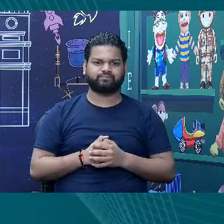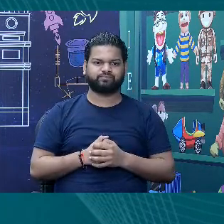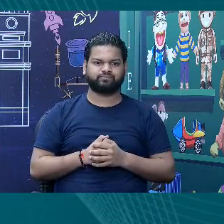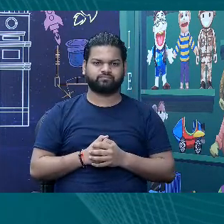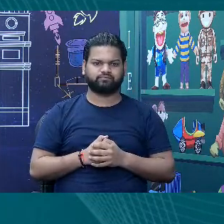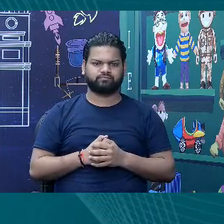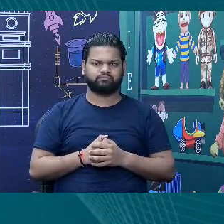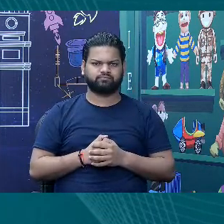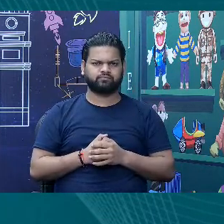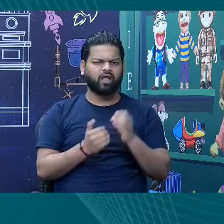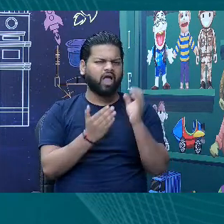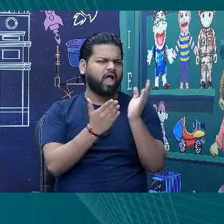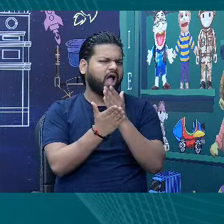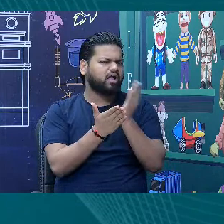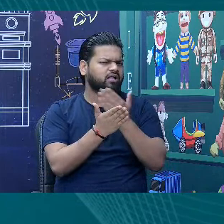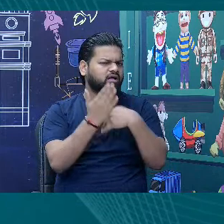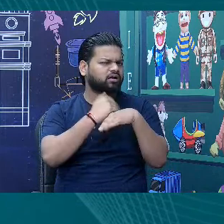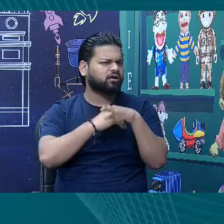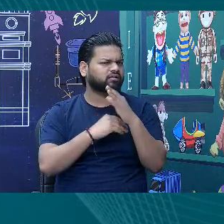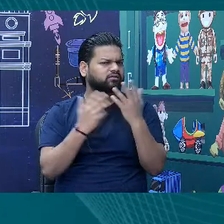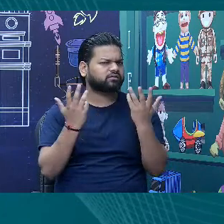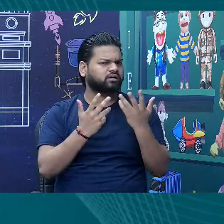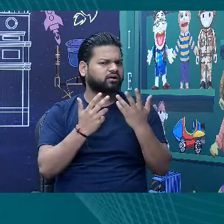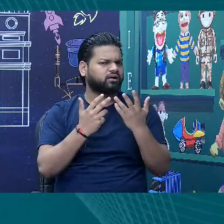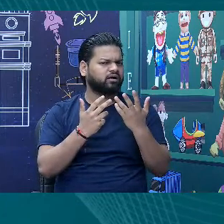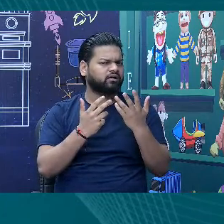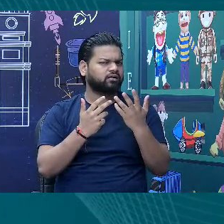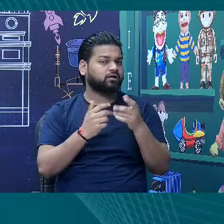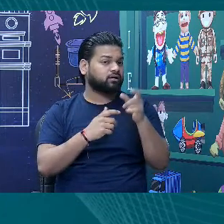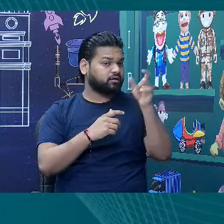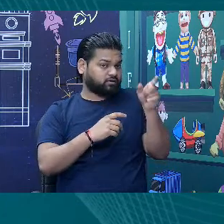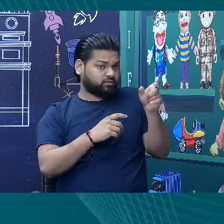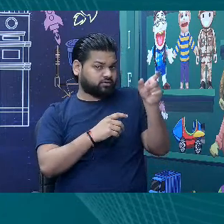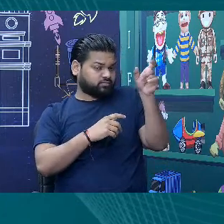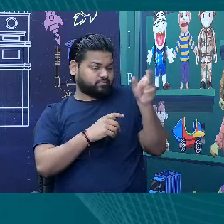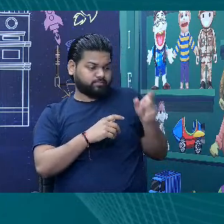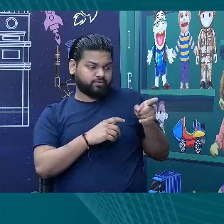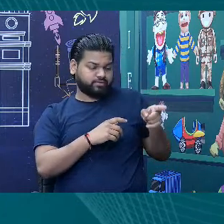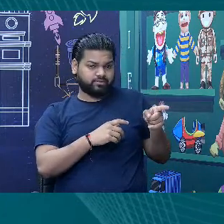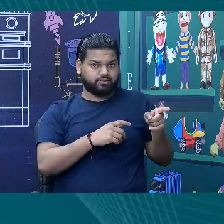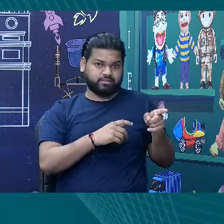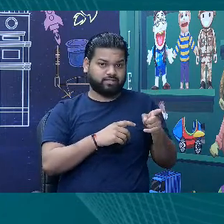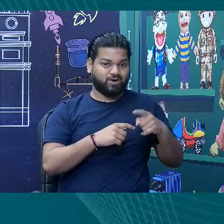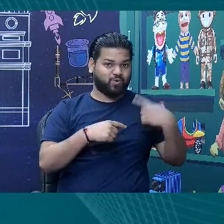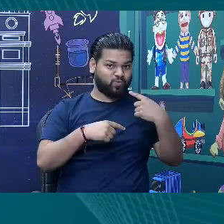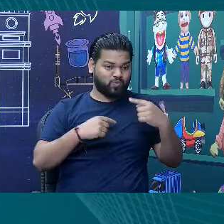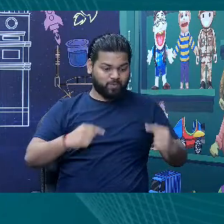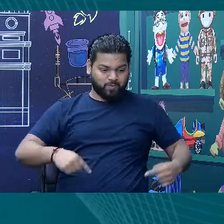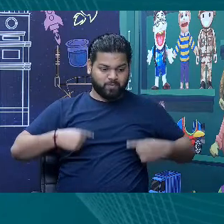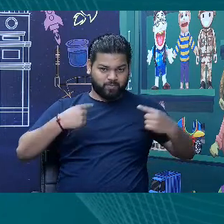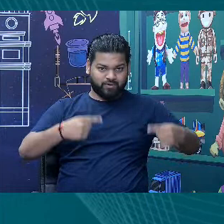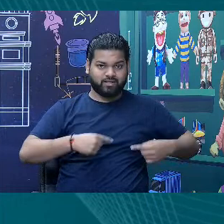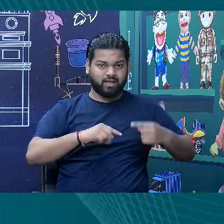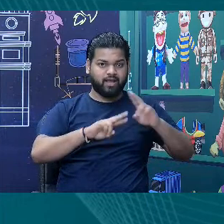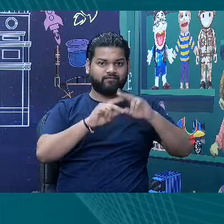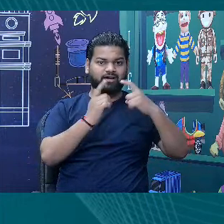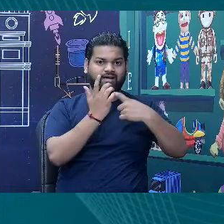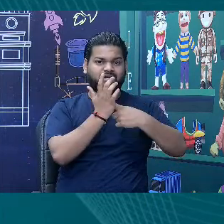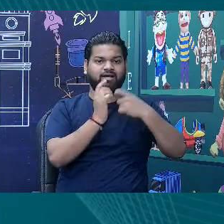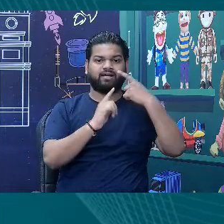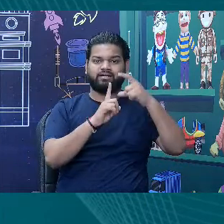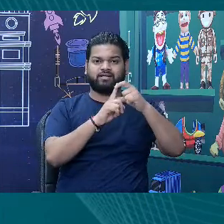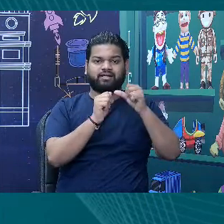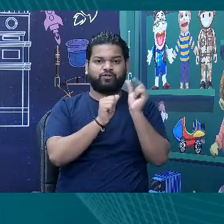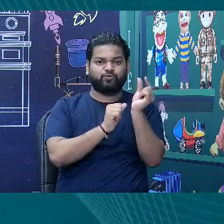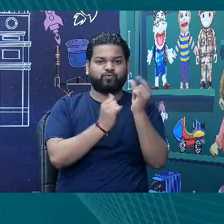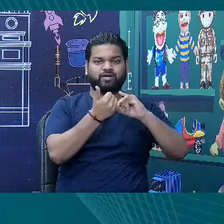This lesson, A Visit to Cambridge, is the story of a meeting between two extraordinary people, Firdaus Kanga and Dr.